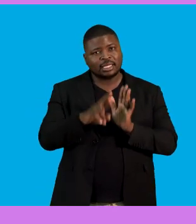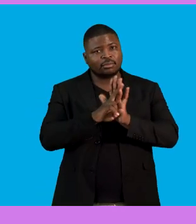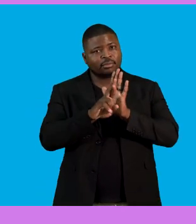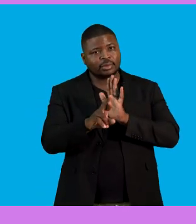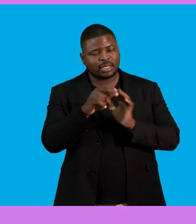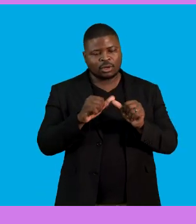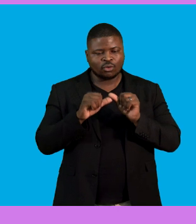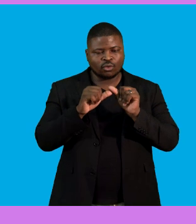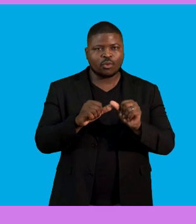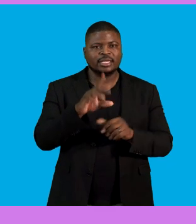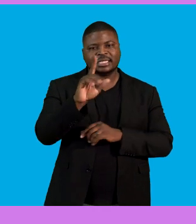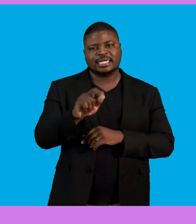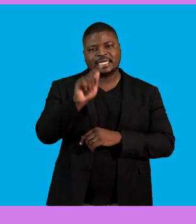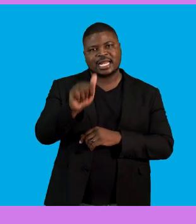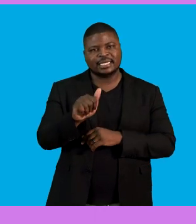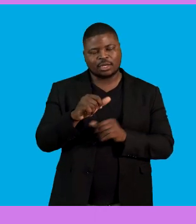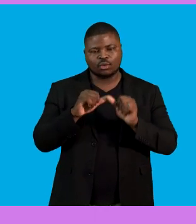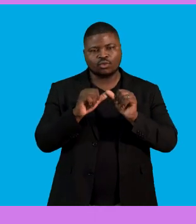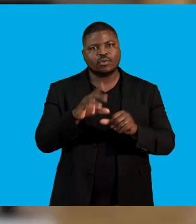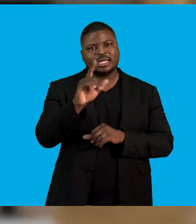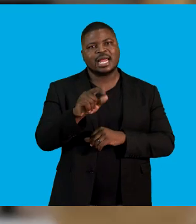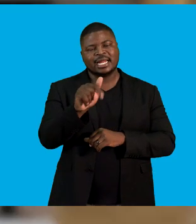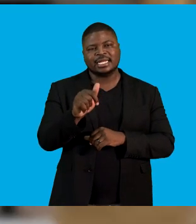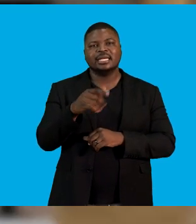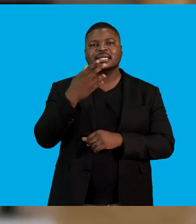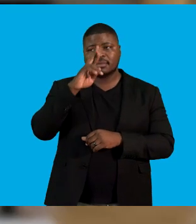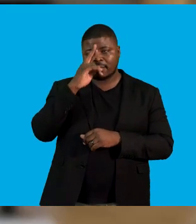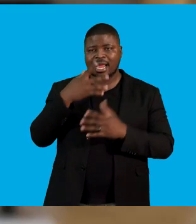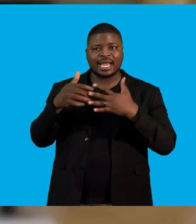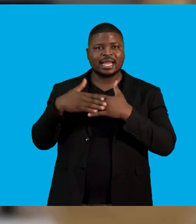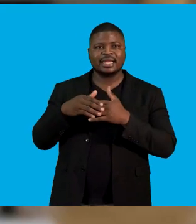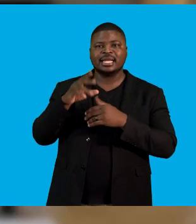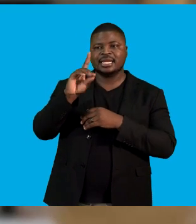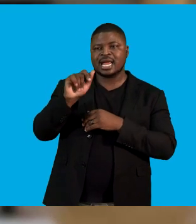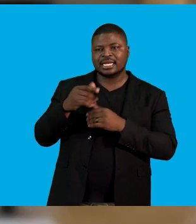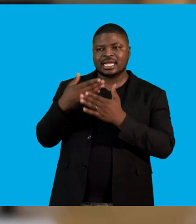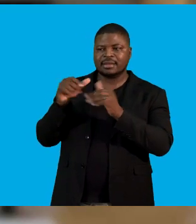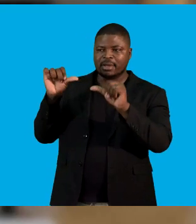represents a continuous data. So any data that can be measured